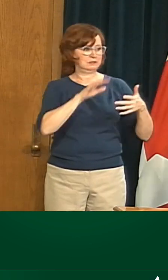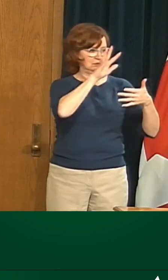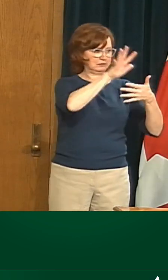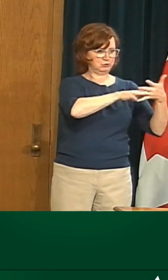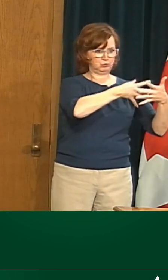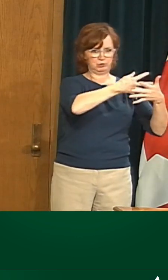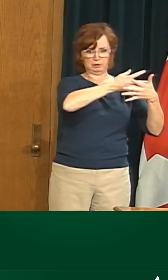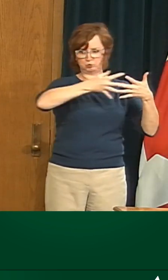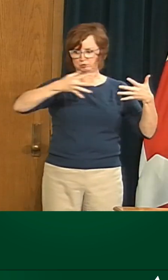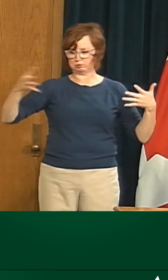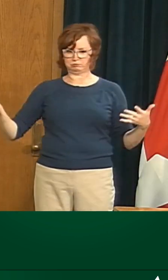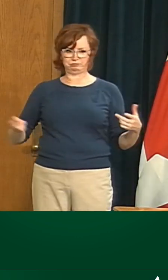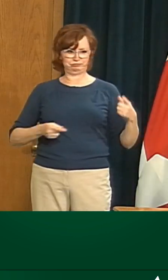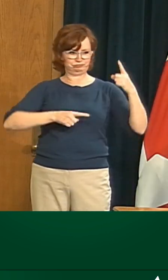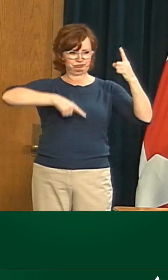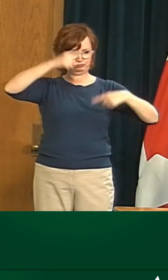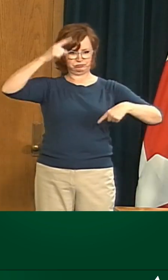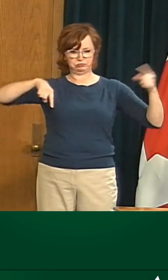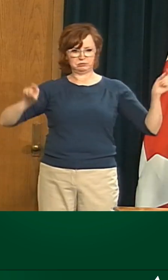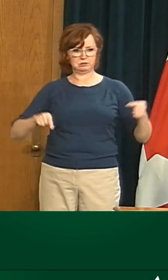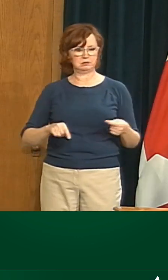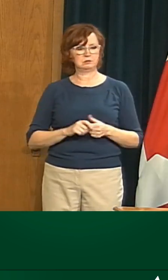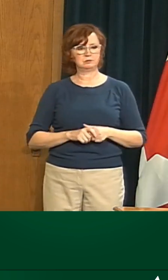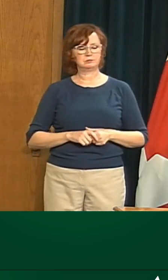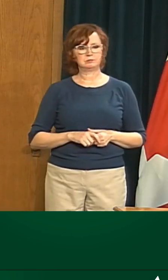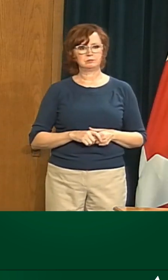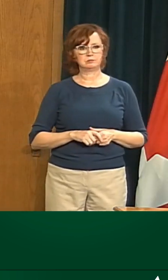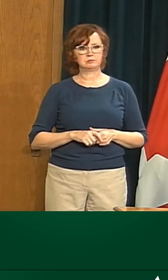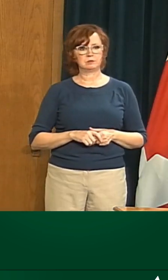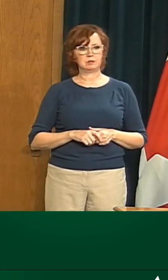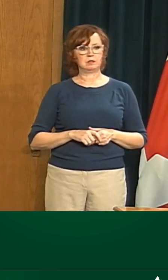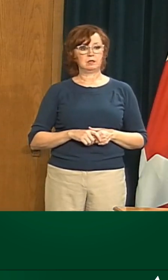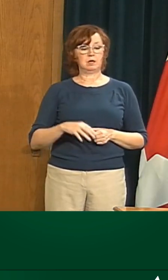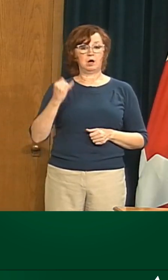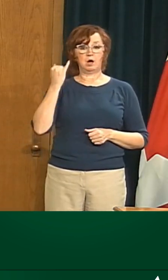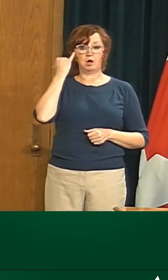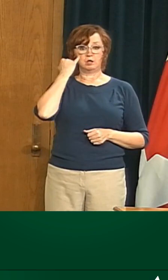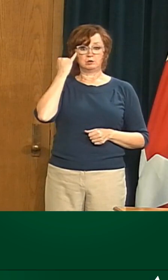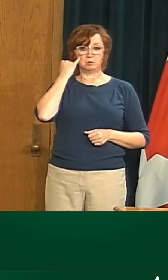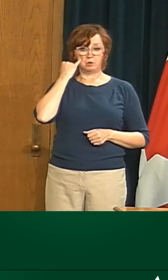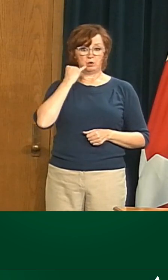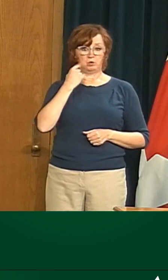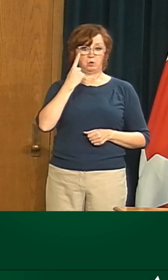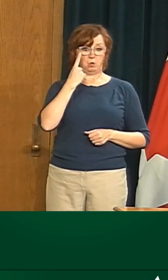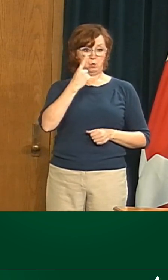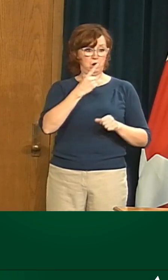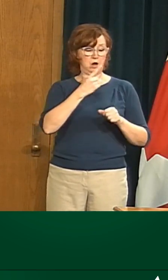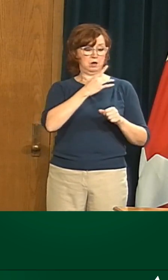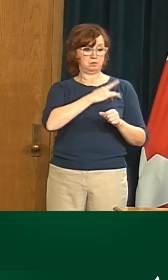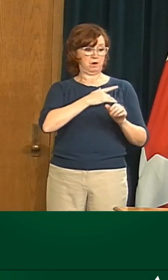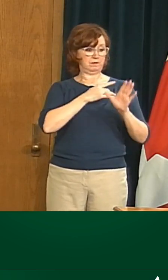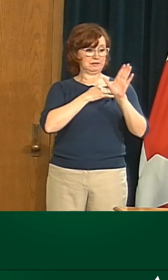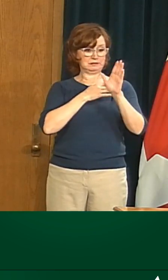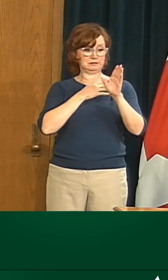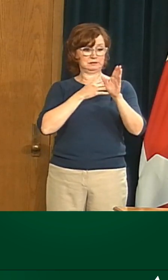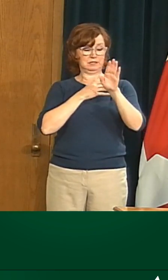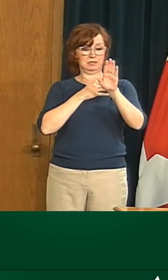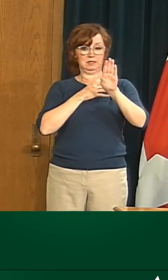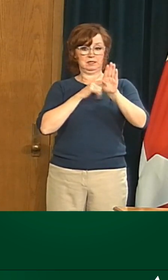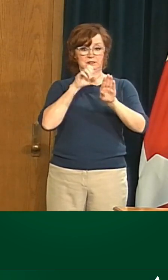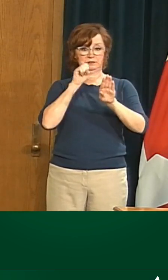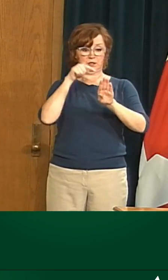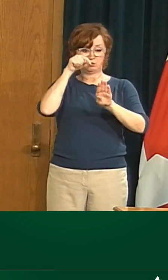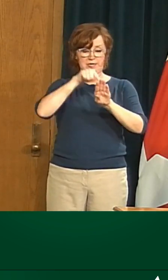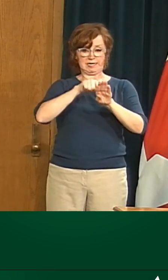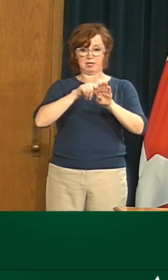response and communicating these measures to the public? And likewise, if a neighboring province ends up moving faster than Saskatchewan, what risk does that pose to the